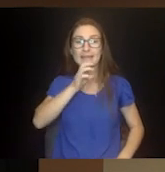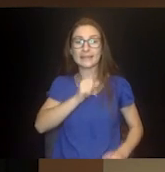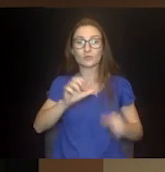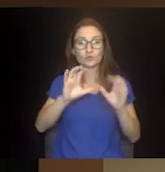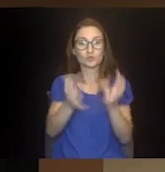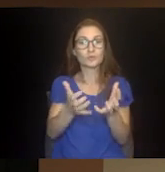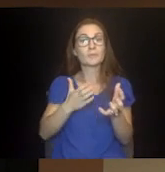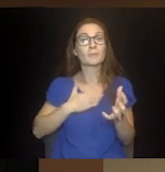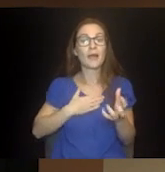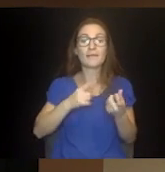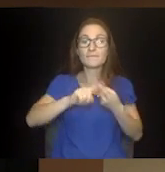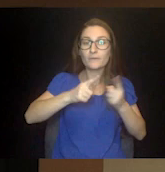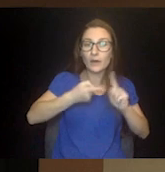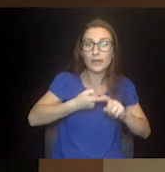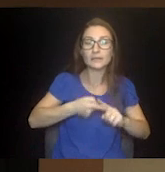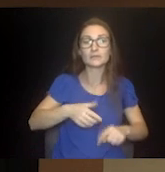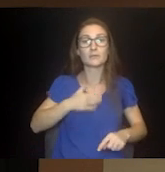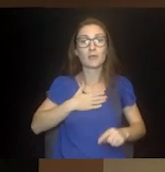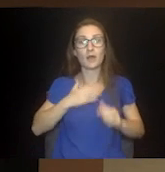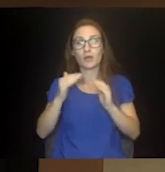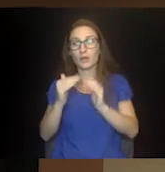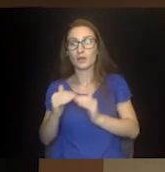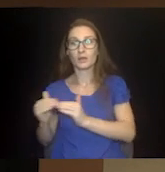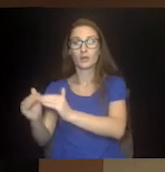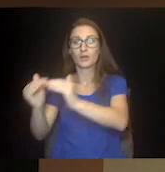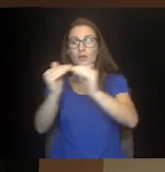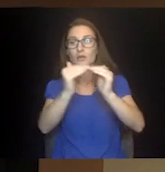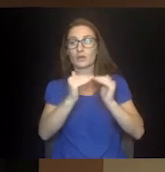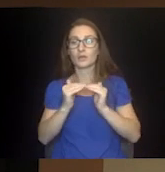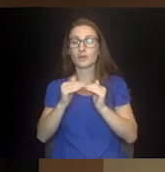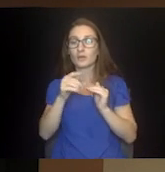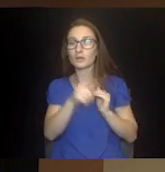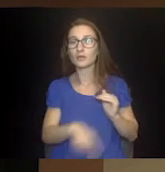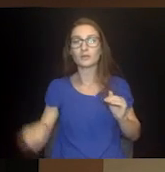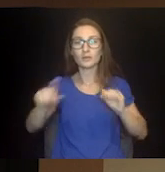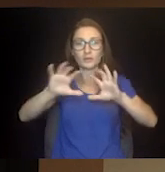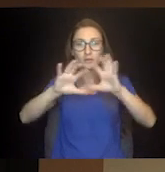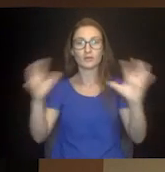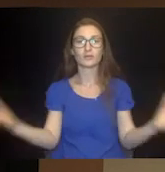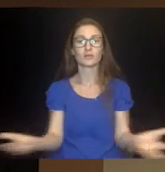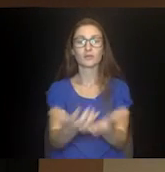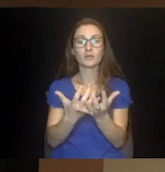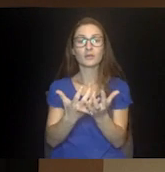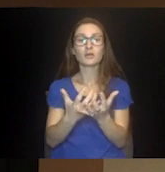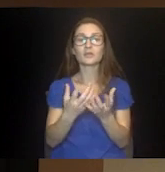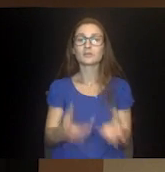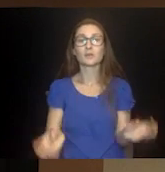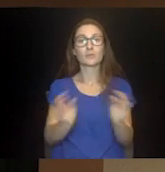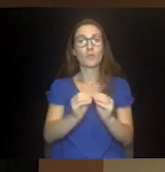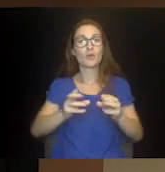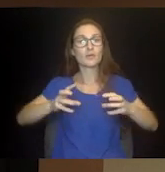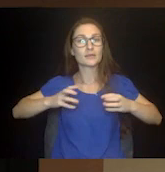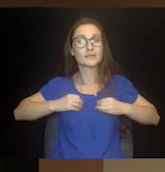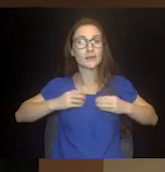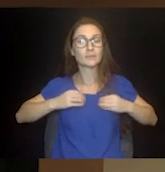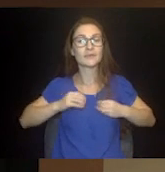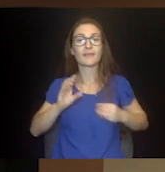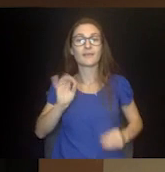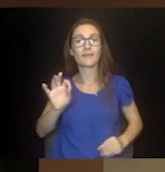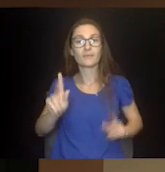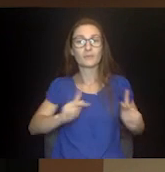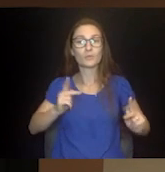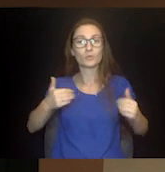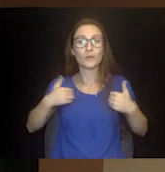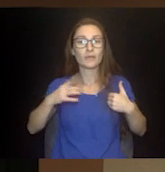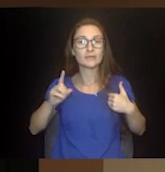my age group and my friends and acquaintances and other people that are around my age to be